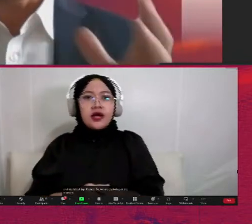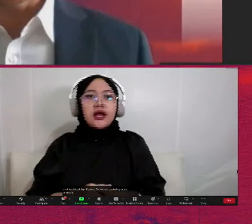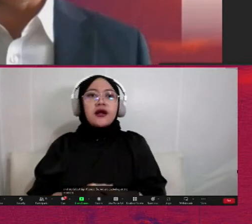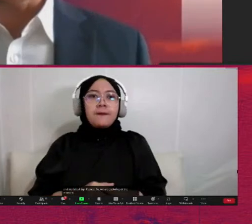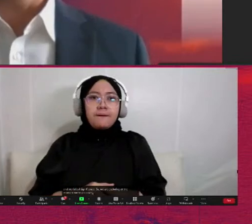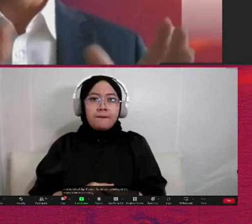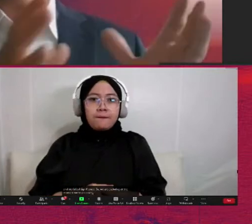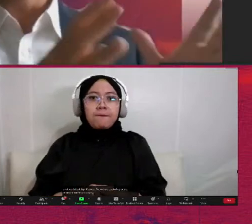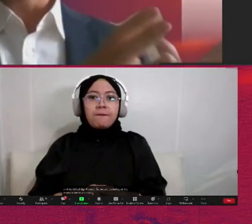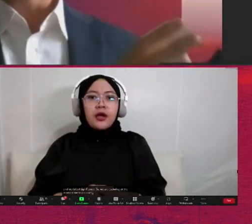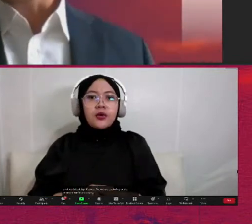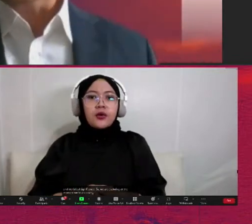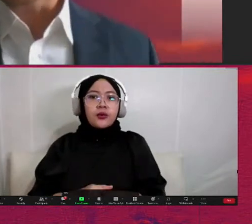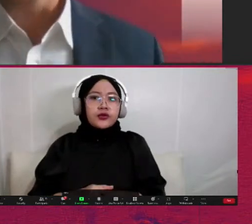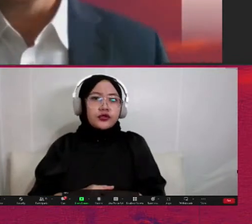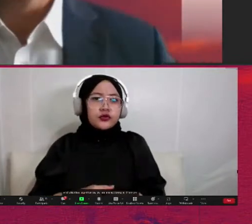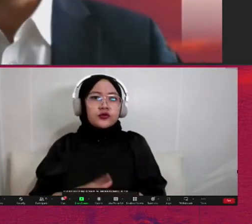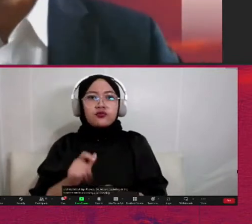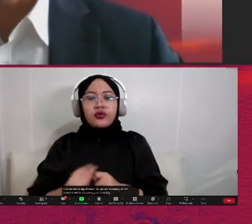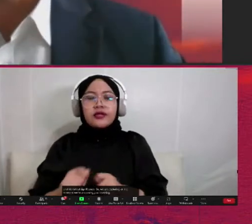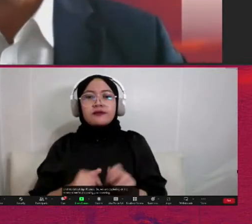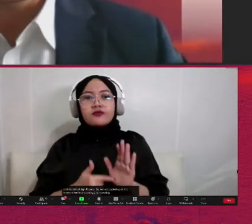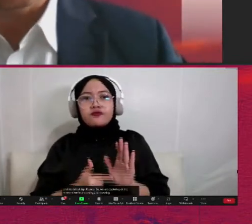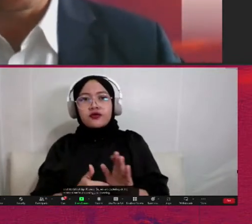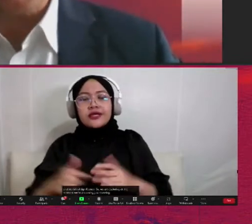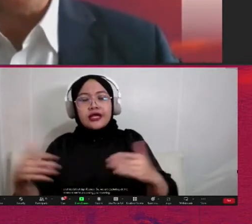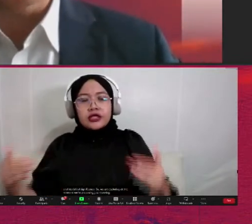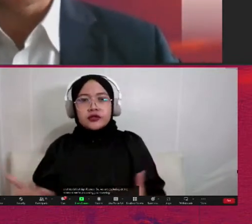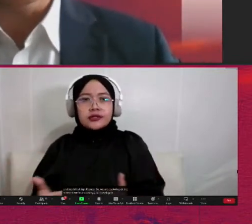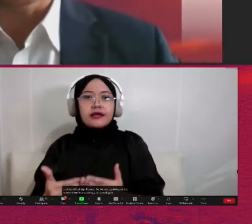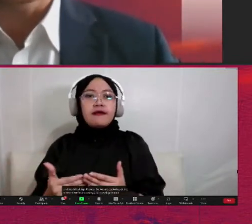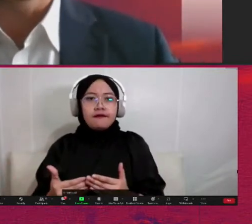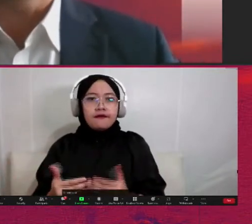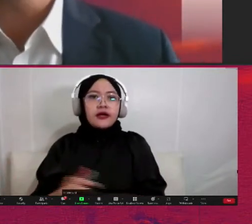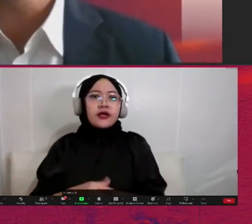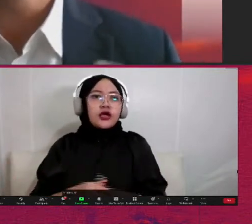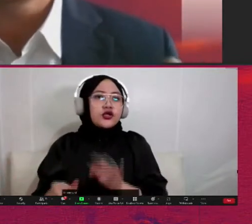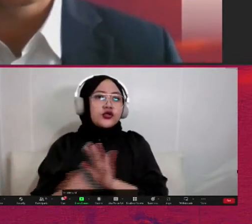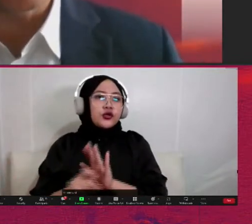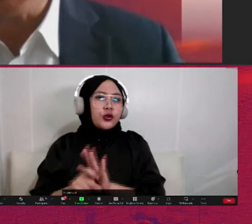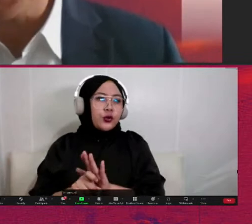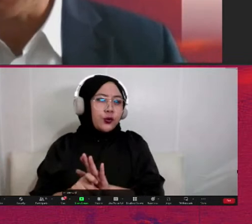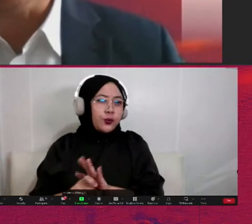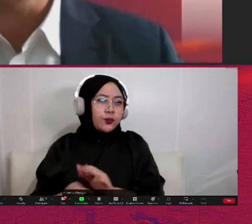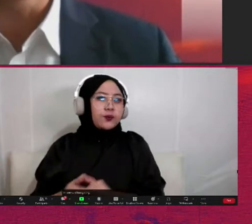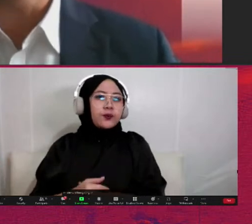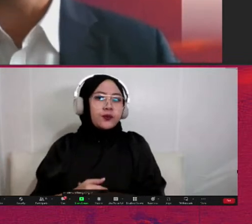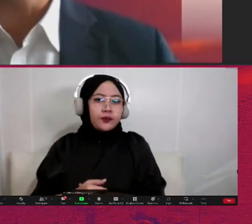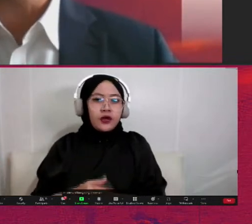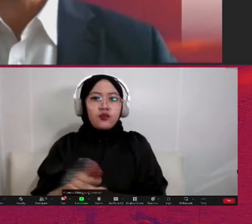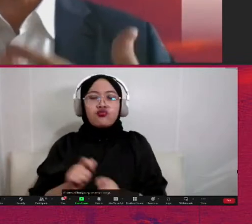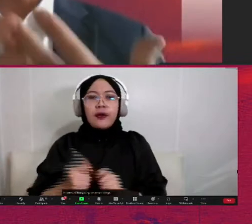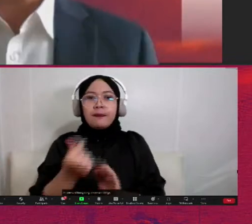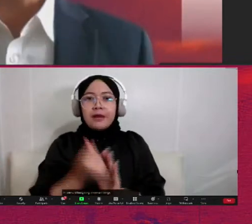we are proposing, we are discovering. In terms of budgeting or certain things, there are same